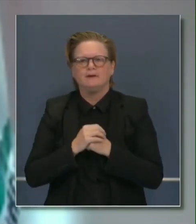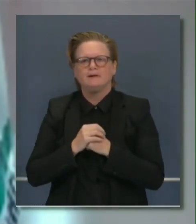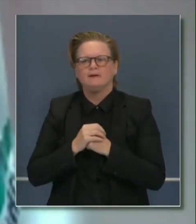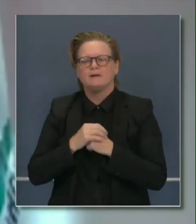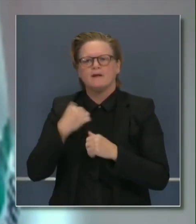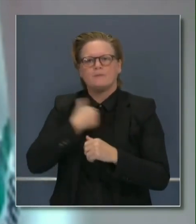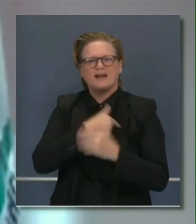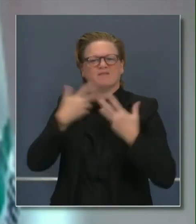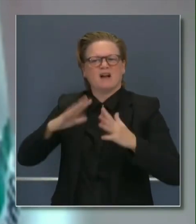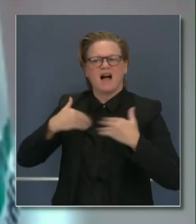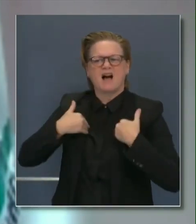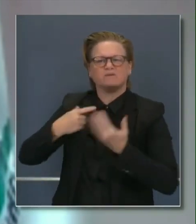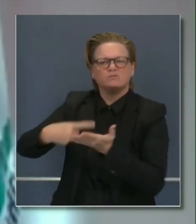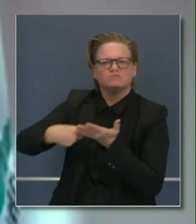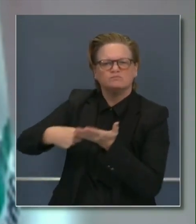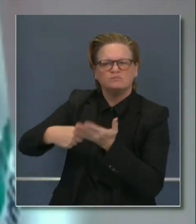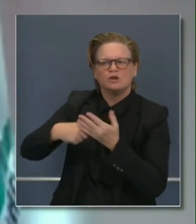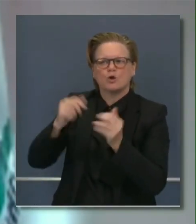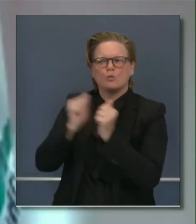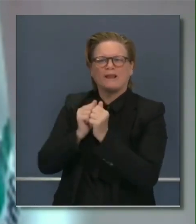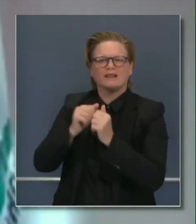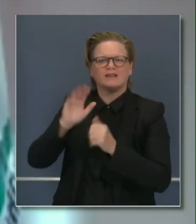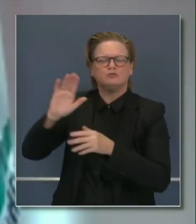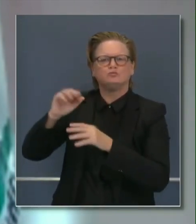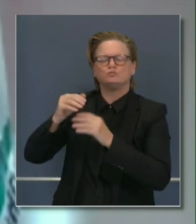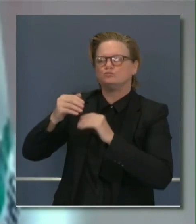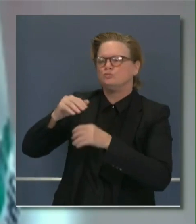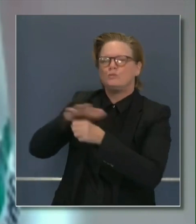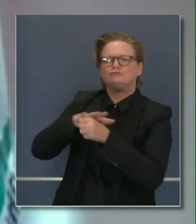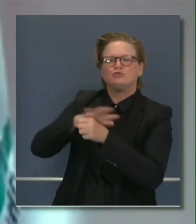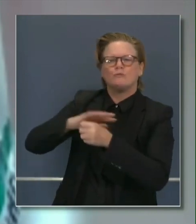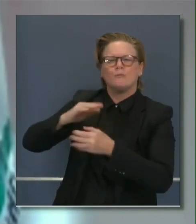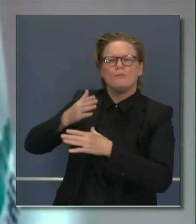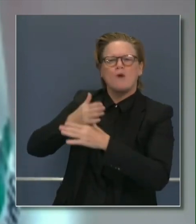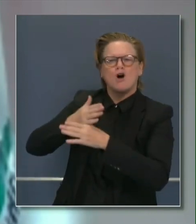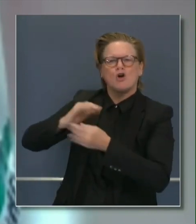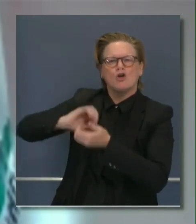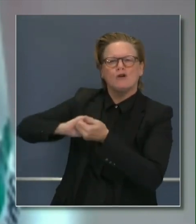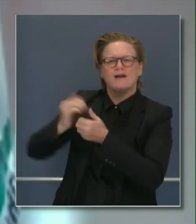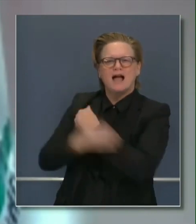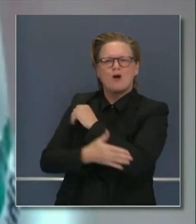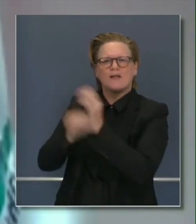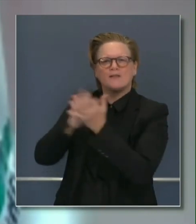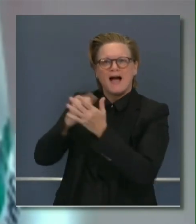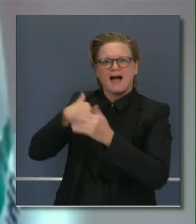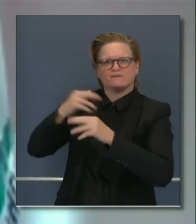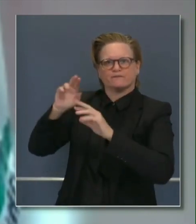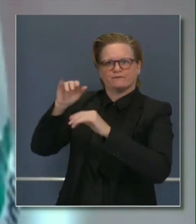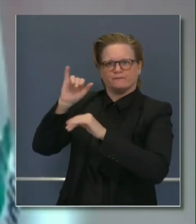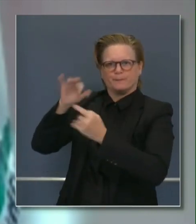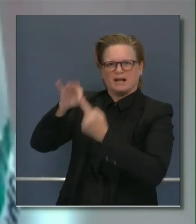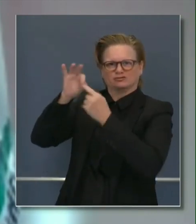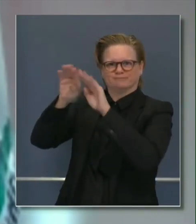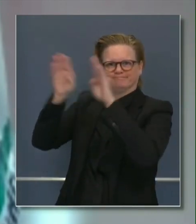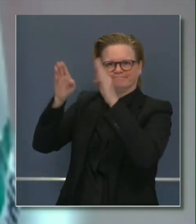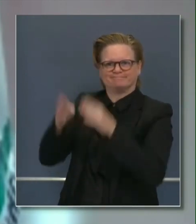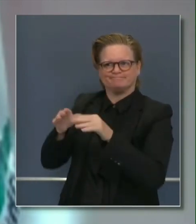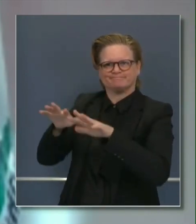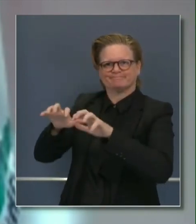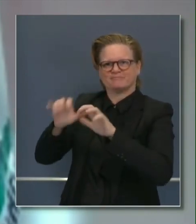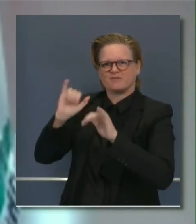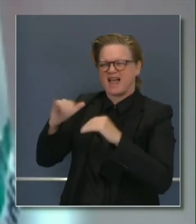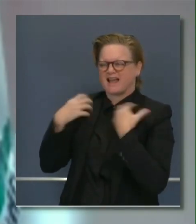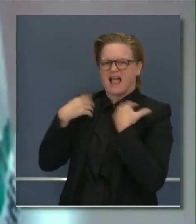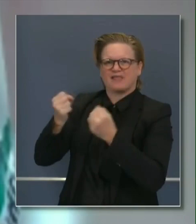regional partners, those county partners, and the counties having with their own health facilities that will ultimately administer the